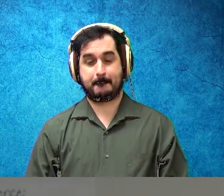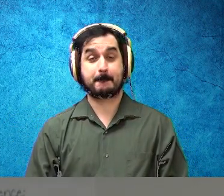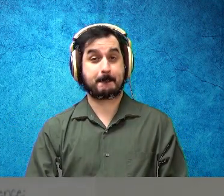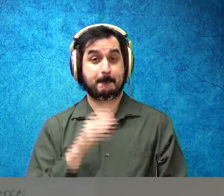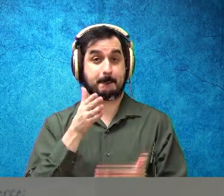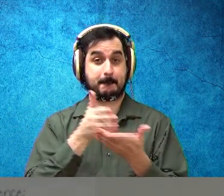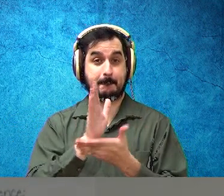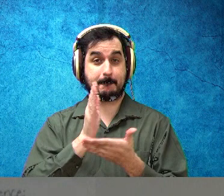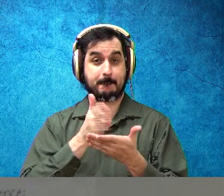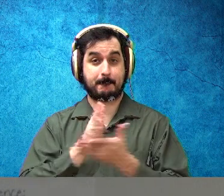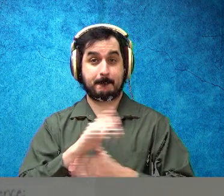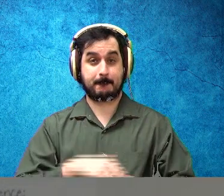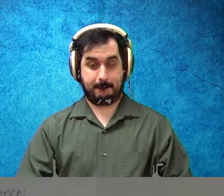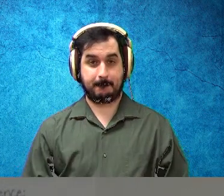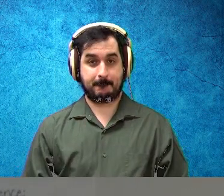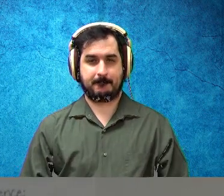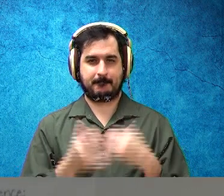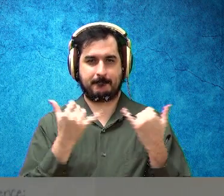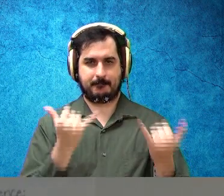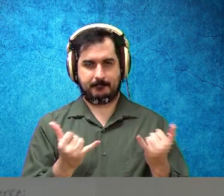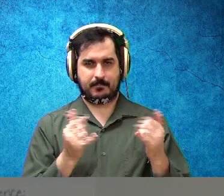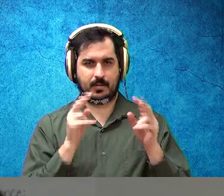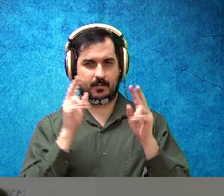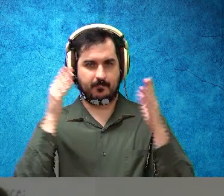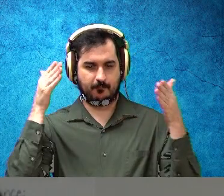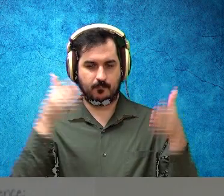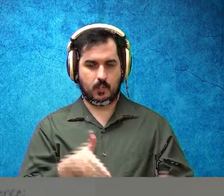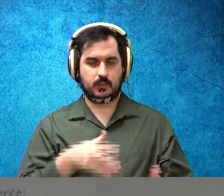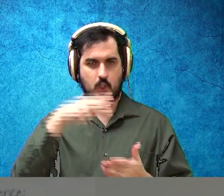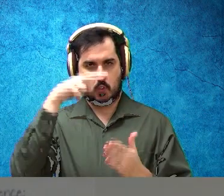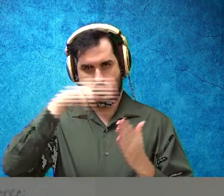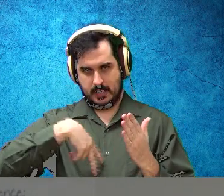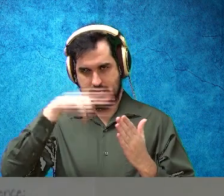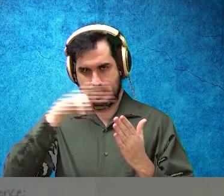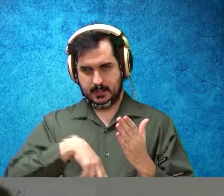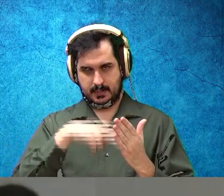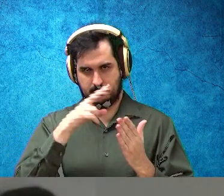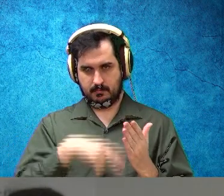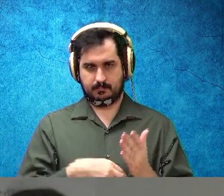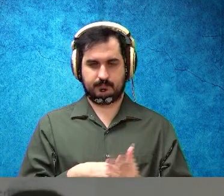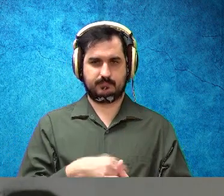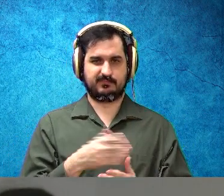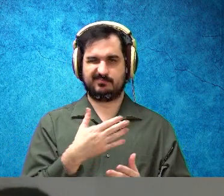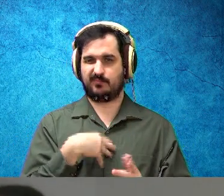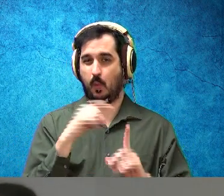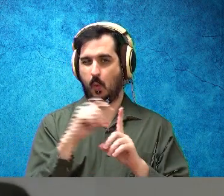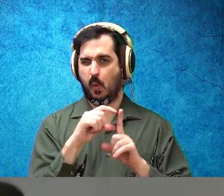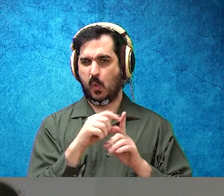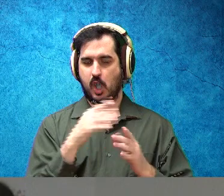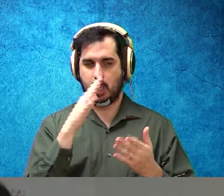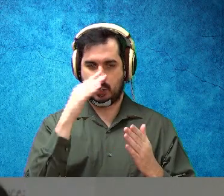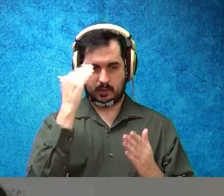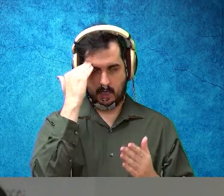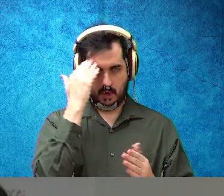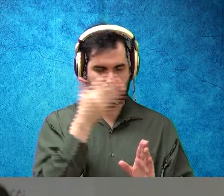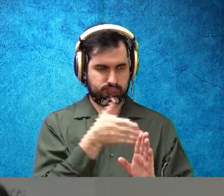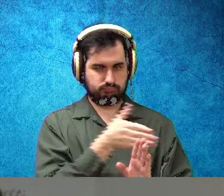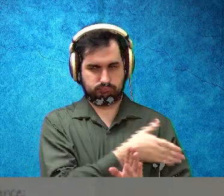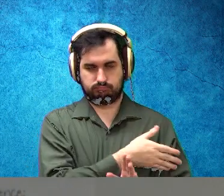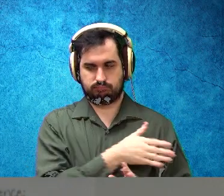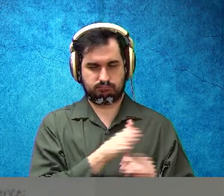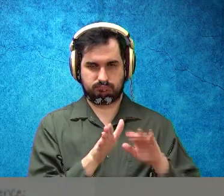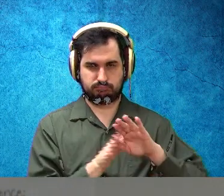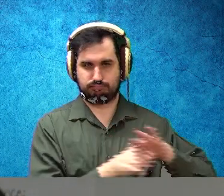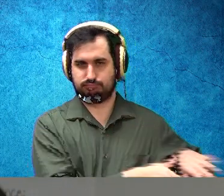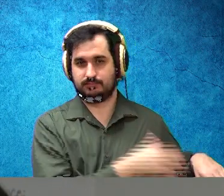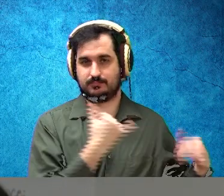Okay. Let's go to reading. All right, instead of word knowledge. Our objective here is we want to